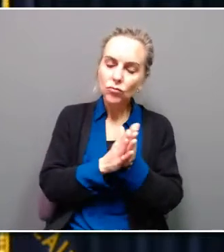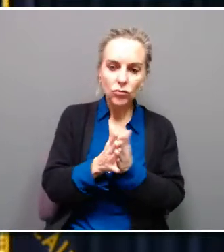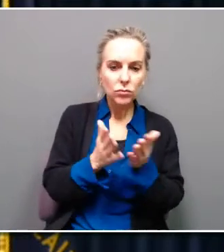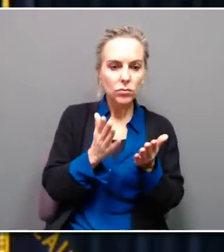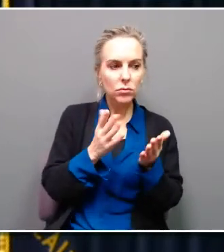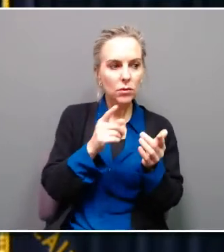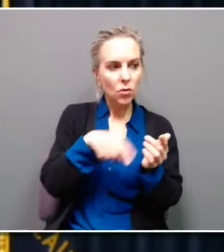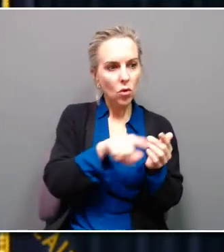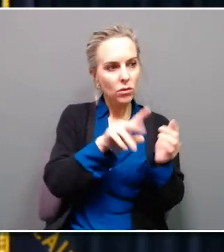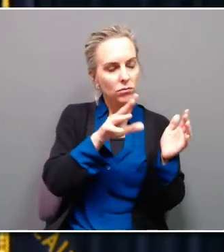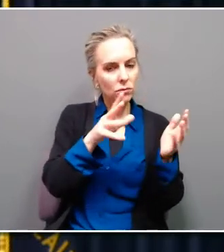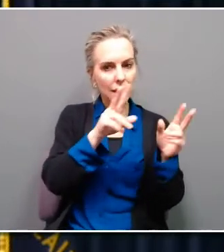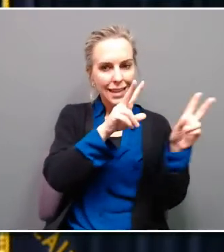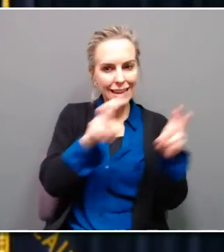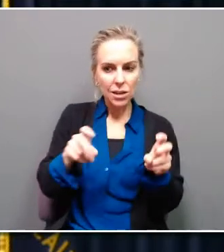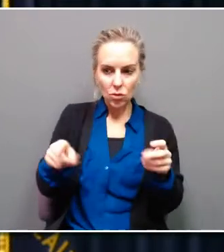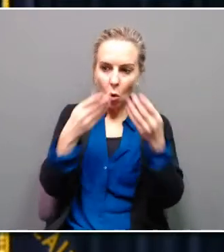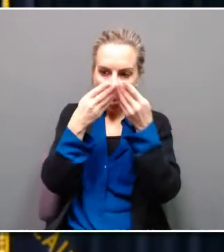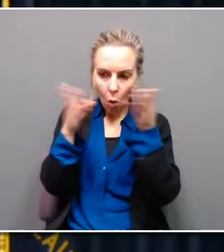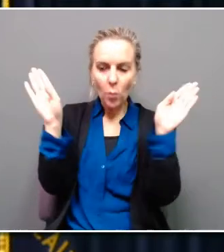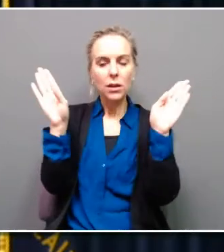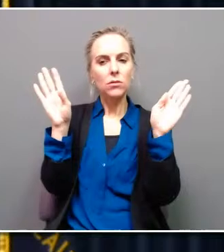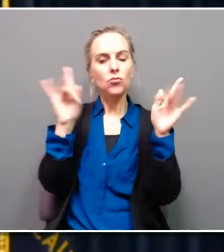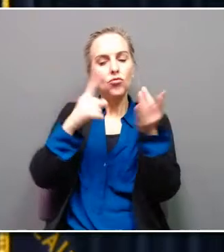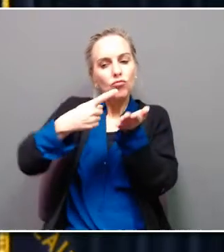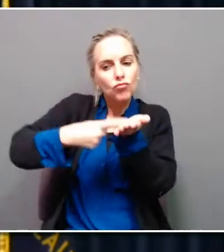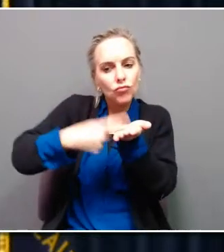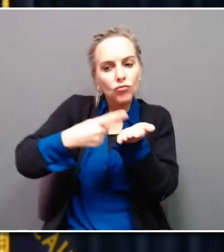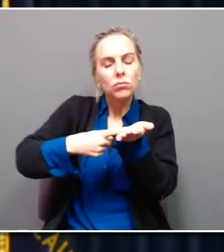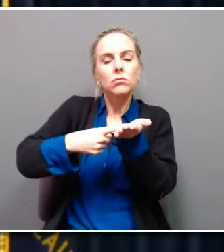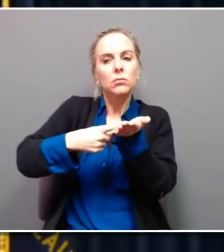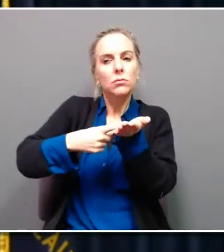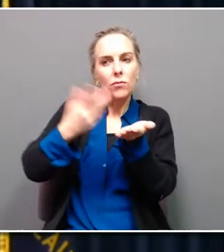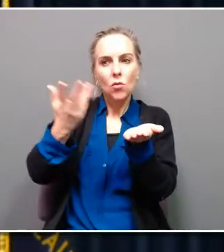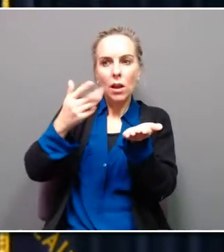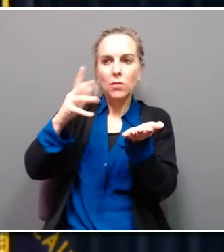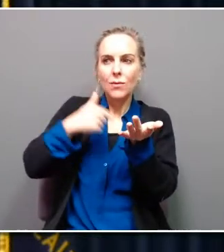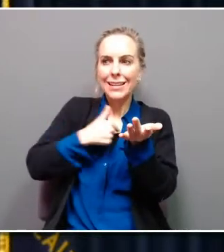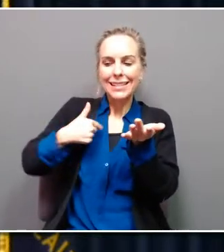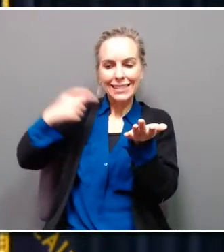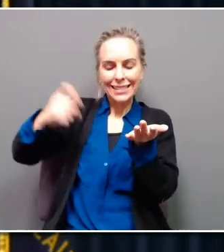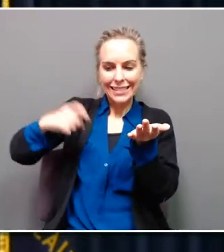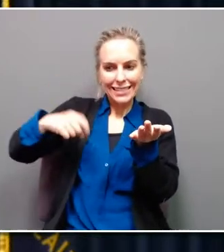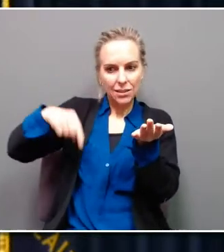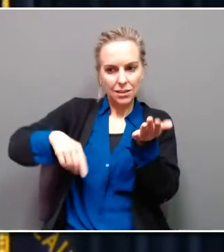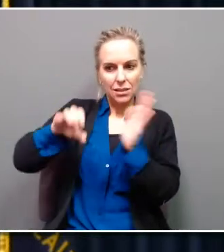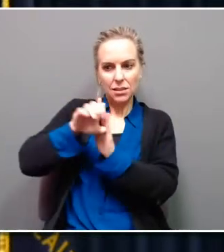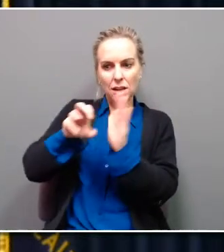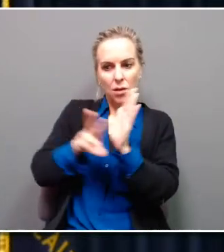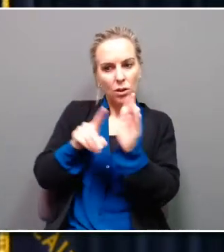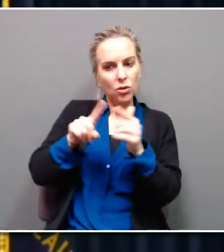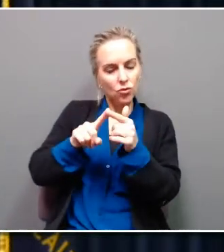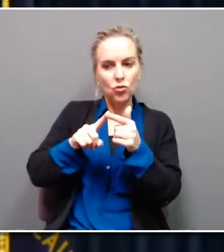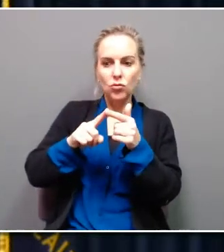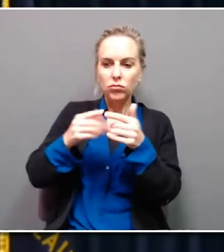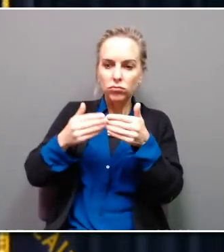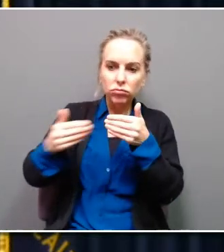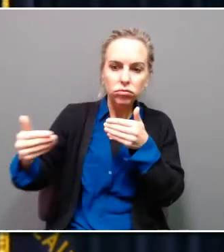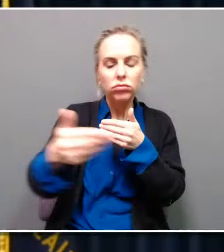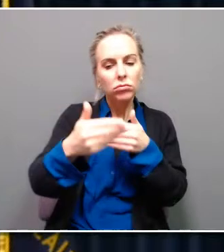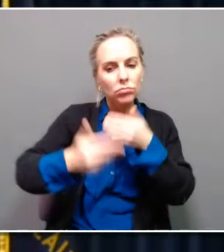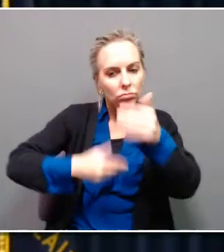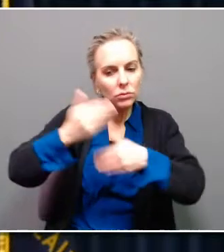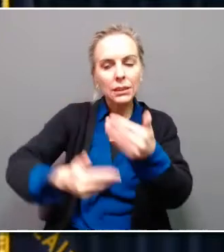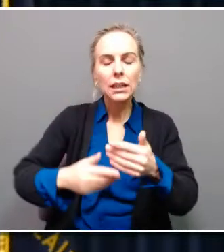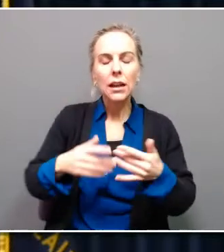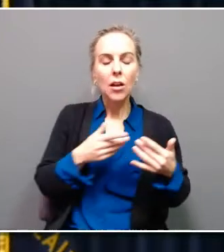are open to talking about, and steps that this Commonwealth desperately needs to take. Listen, campaigns are hard to come off of, and